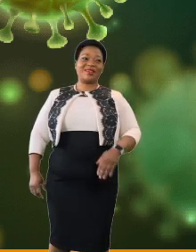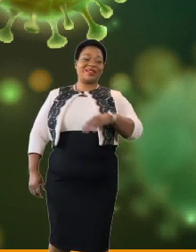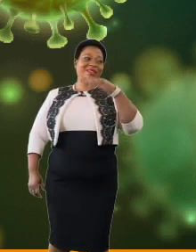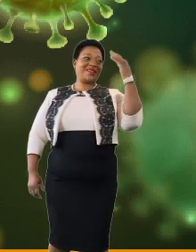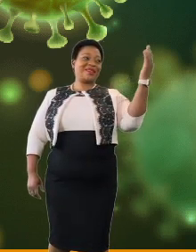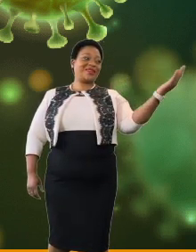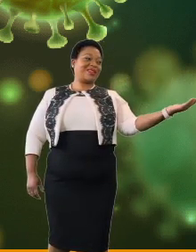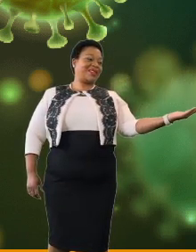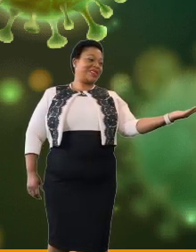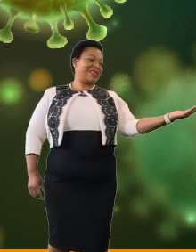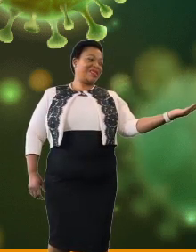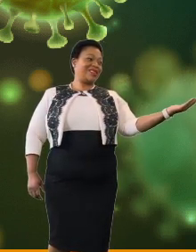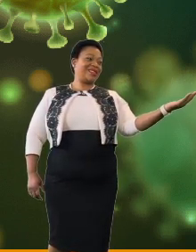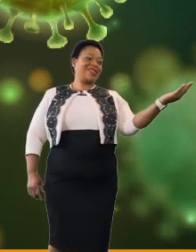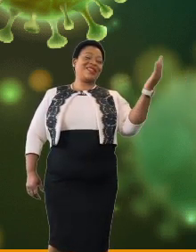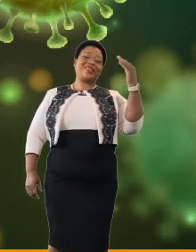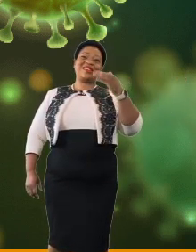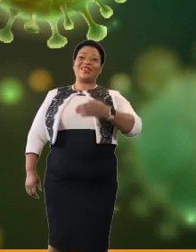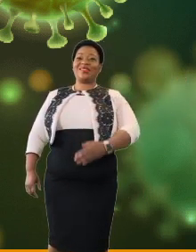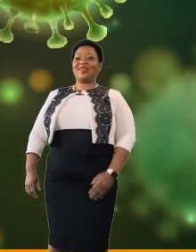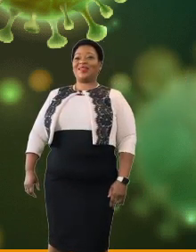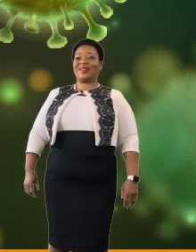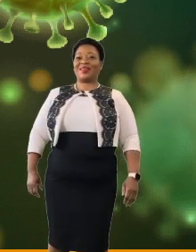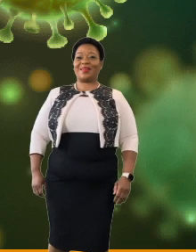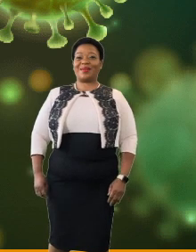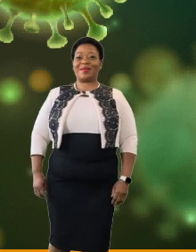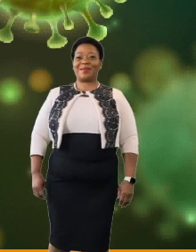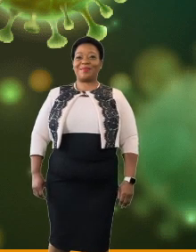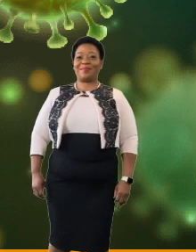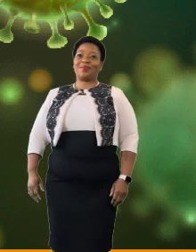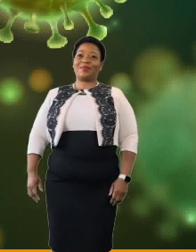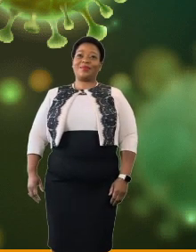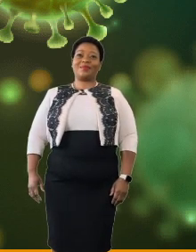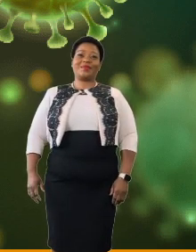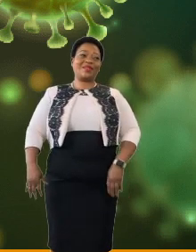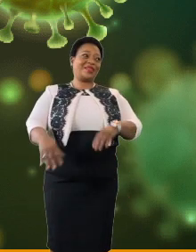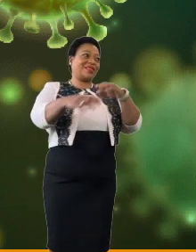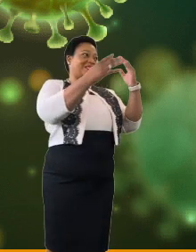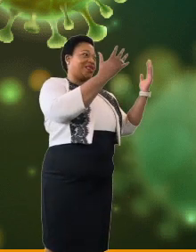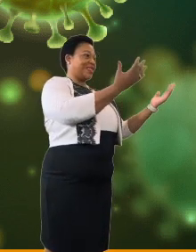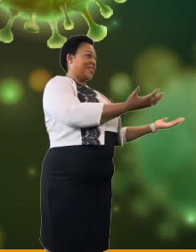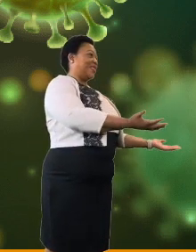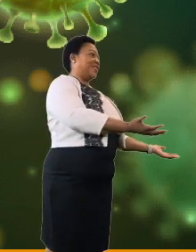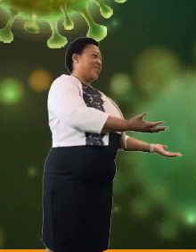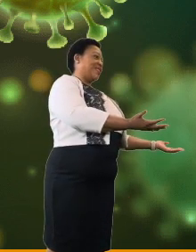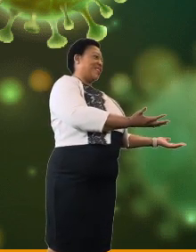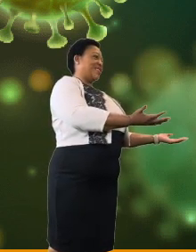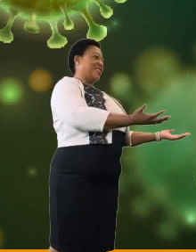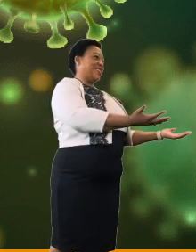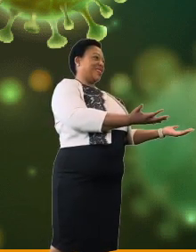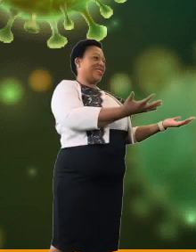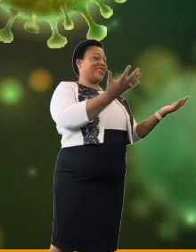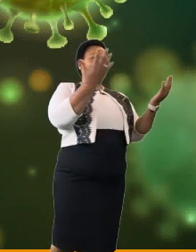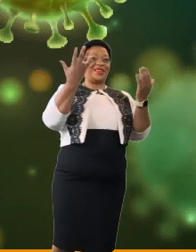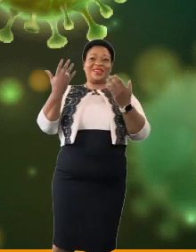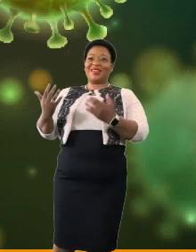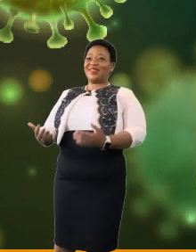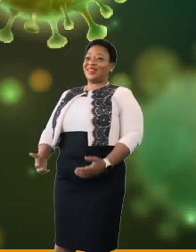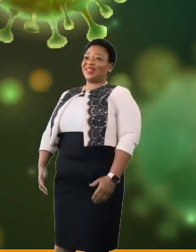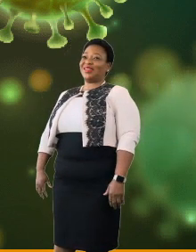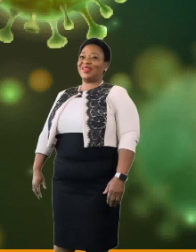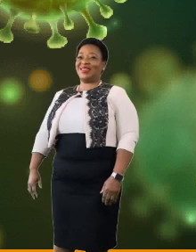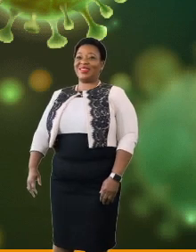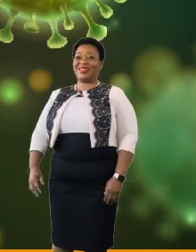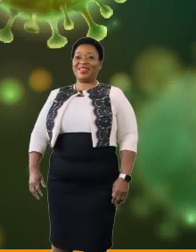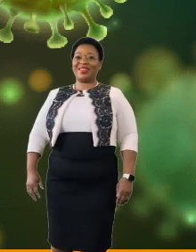timely decision-making around the issues that those projects have with departments, agencies, and municipalities,